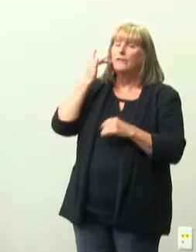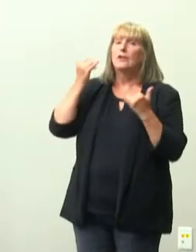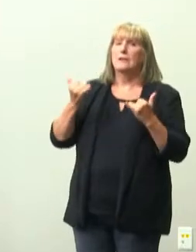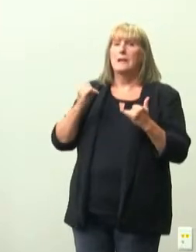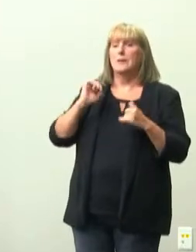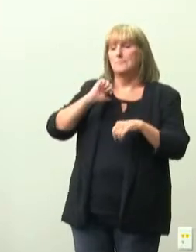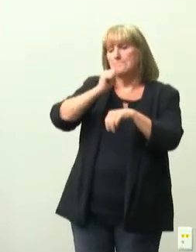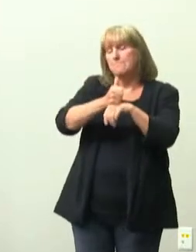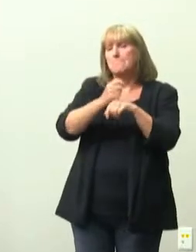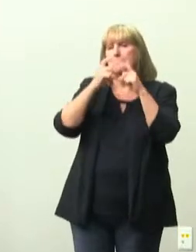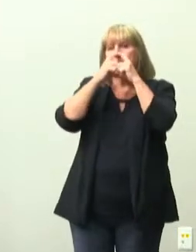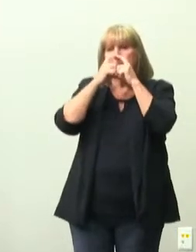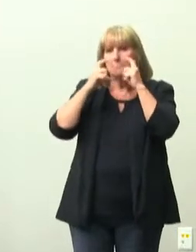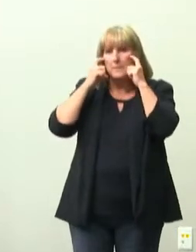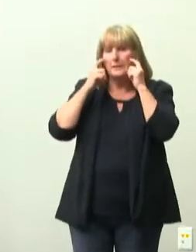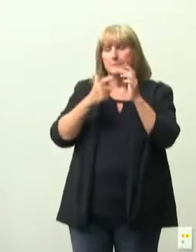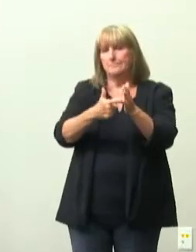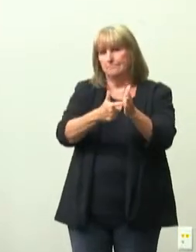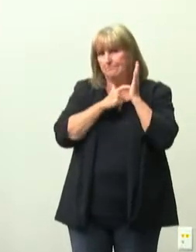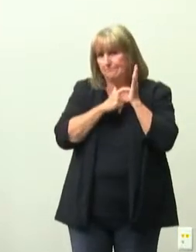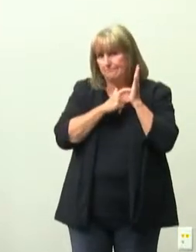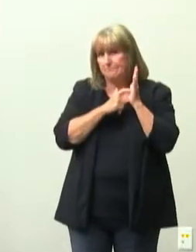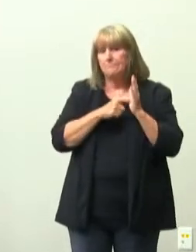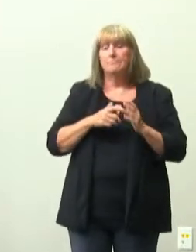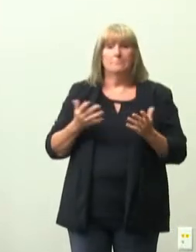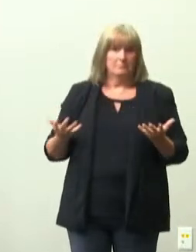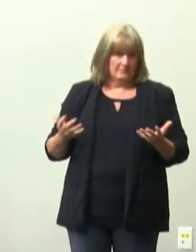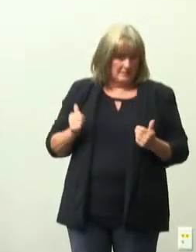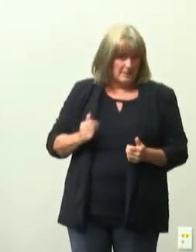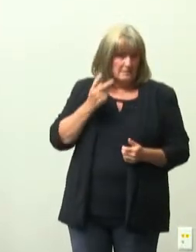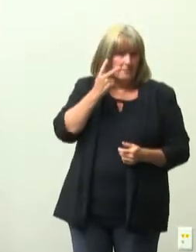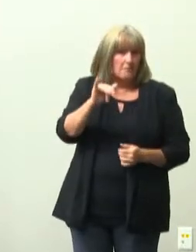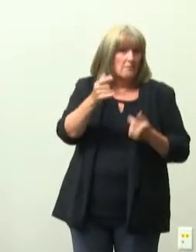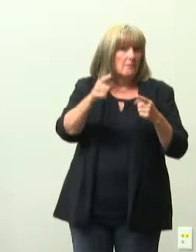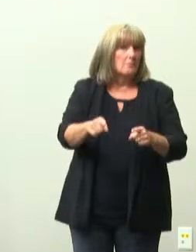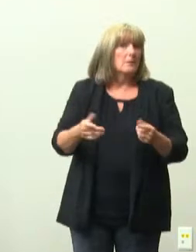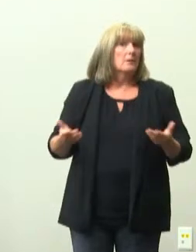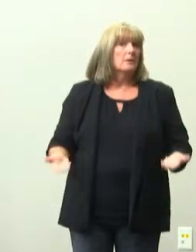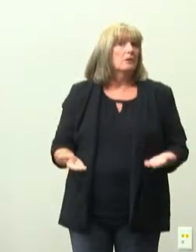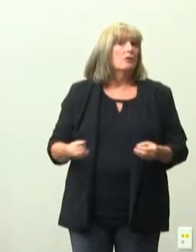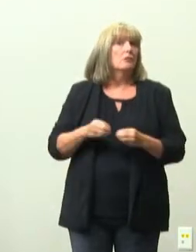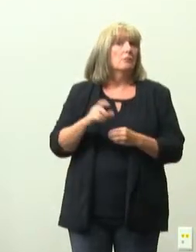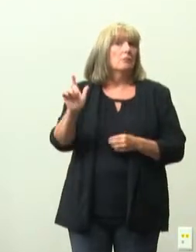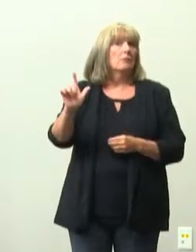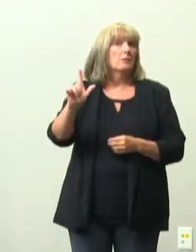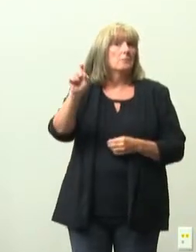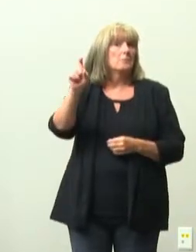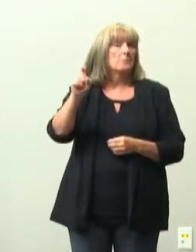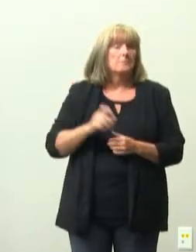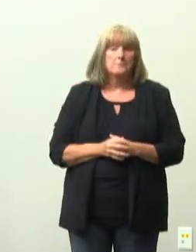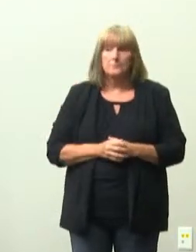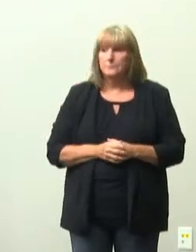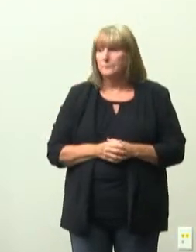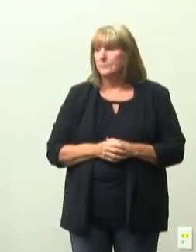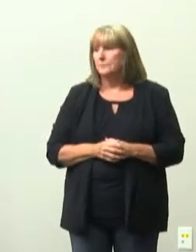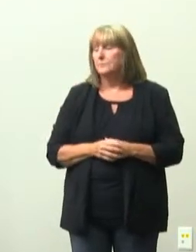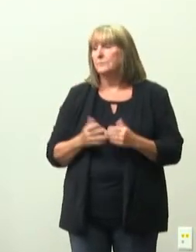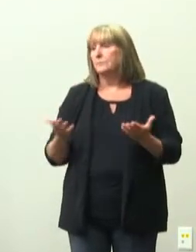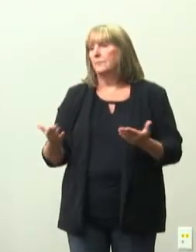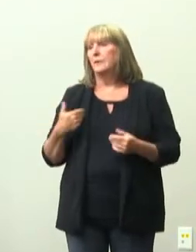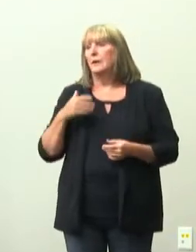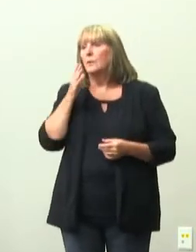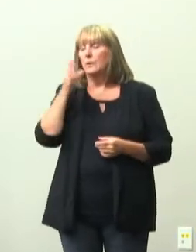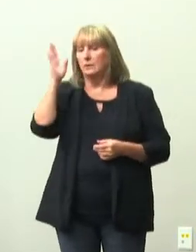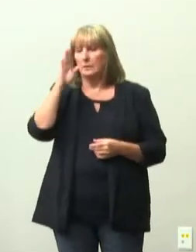everyone, including vaccinated people. Is that something where we could see that happen here in Lincoln at any point? I would